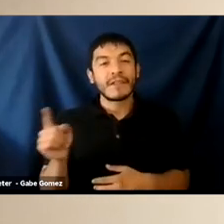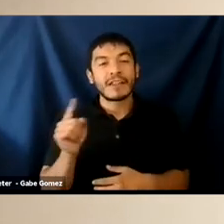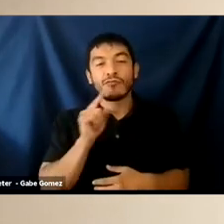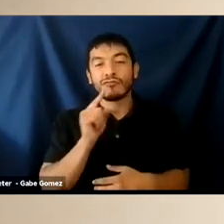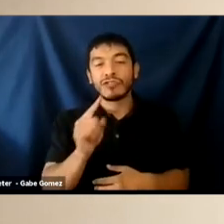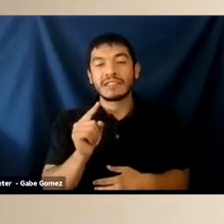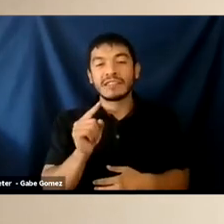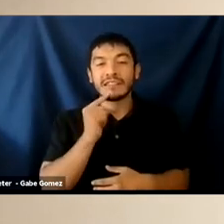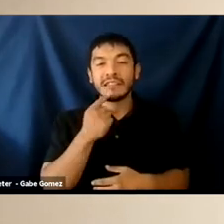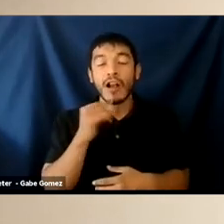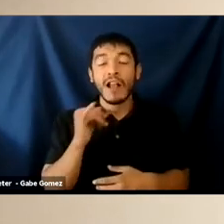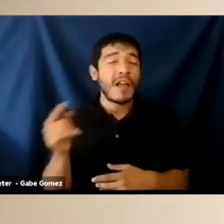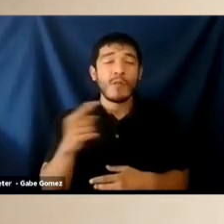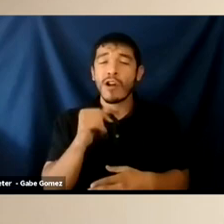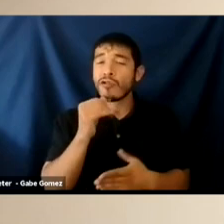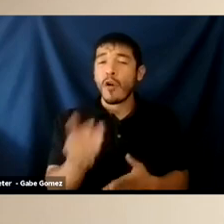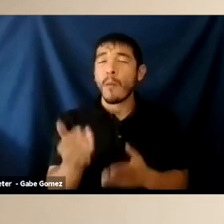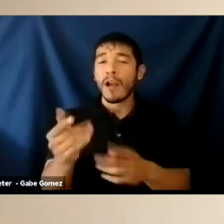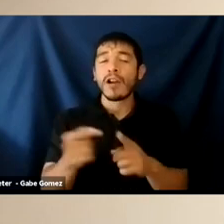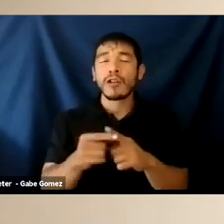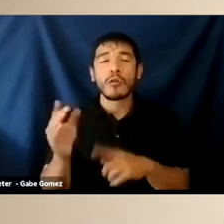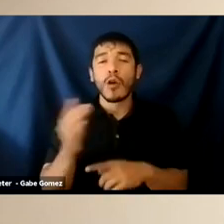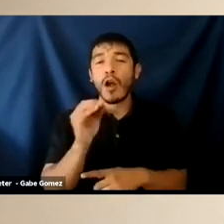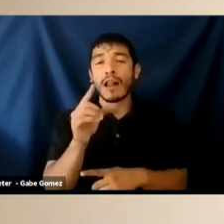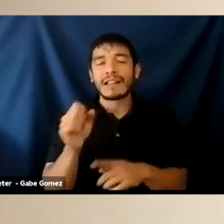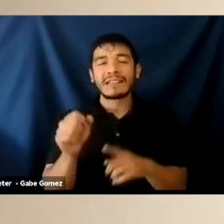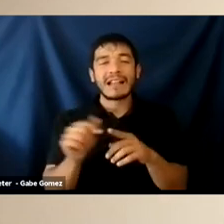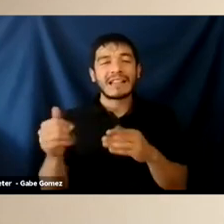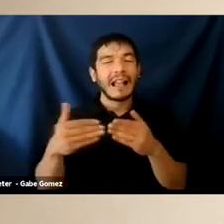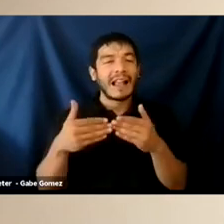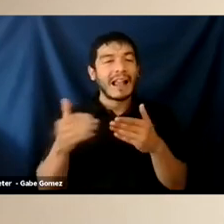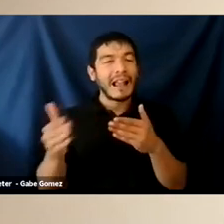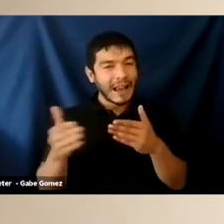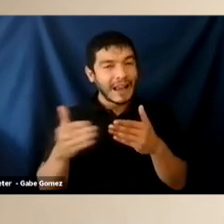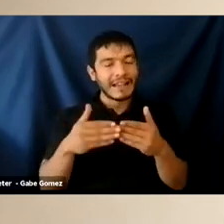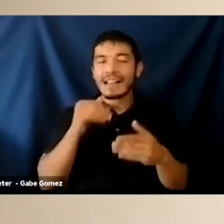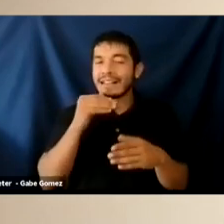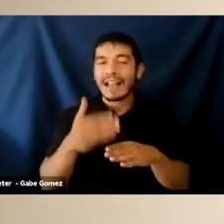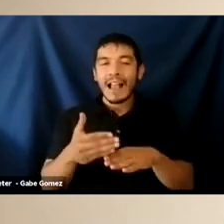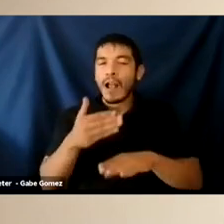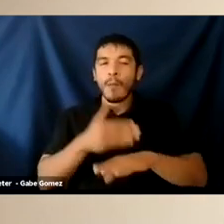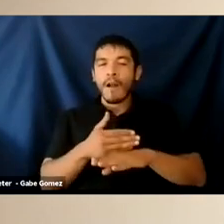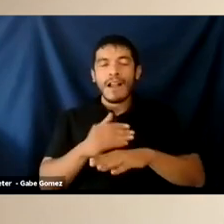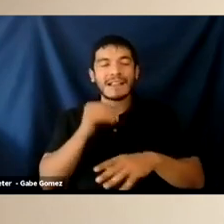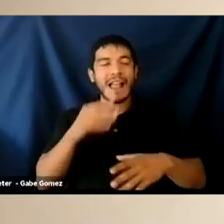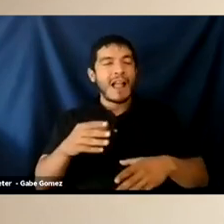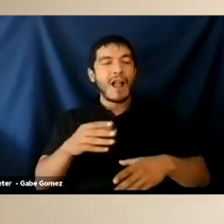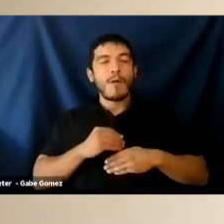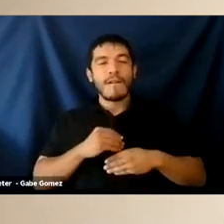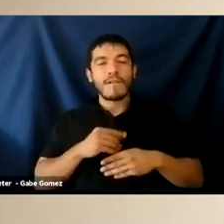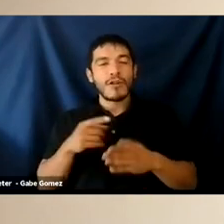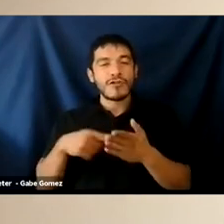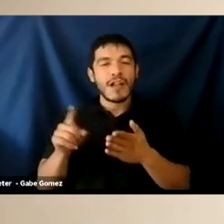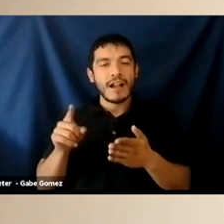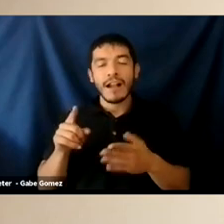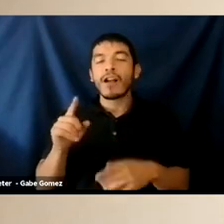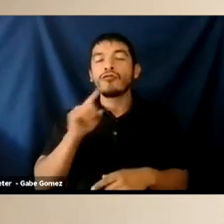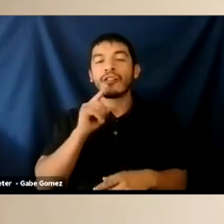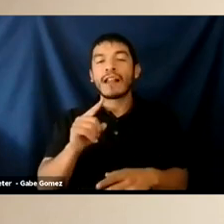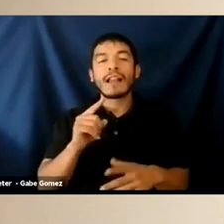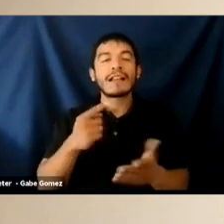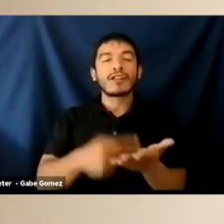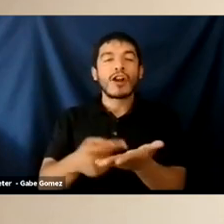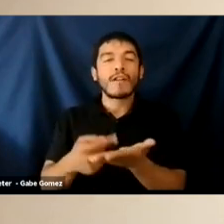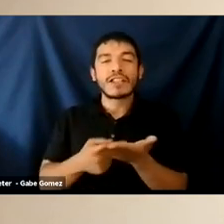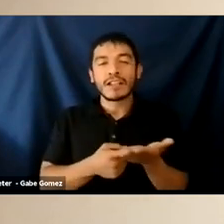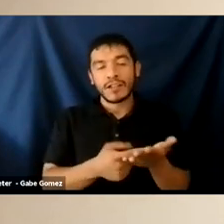don't present that to our colleagues as a gate. You know, it is not an approval checkpoint, it is a conversation point, and it's